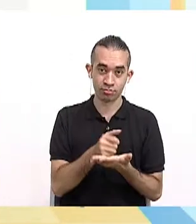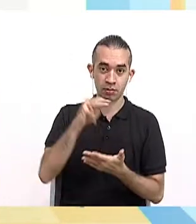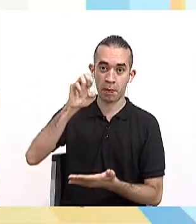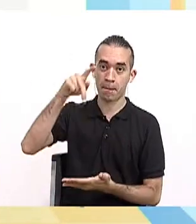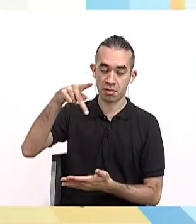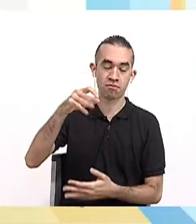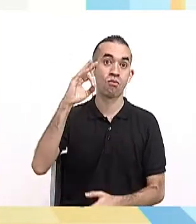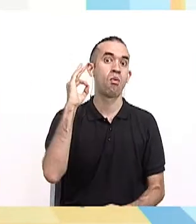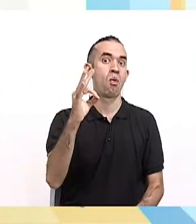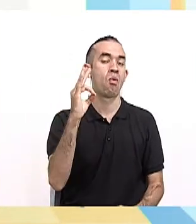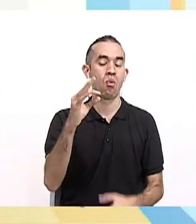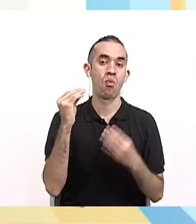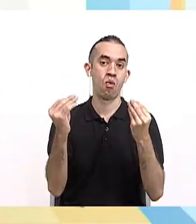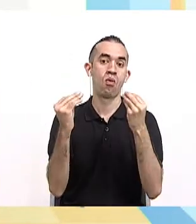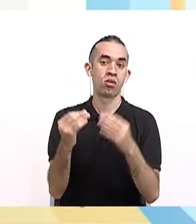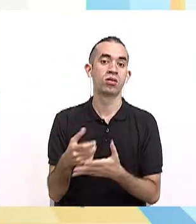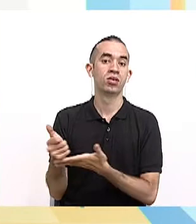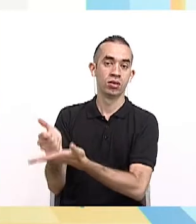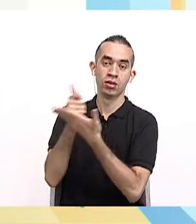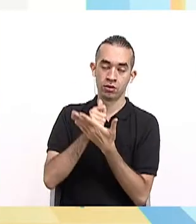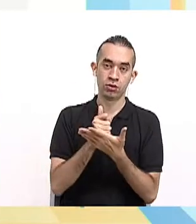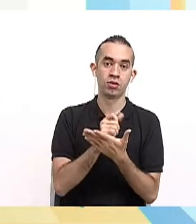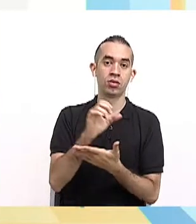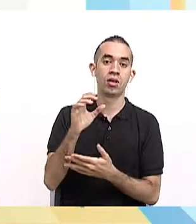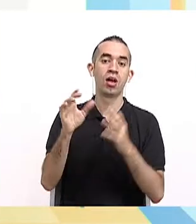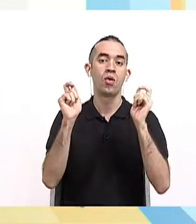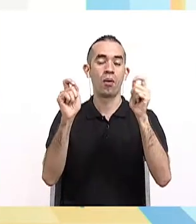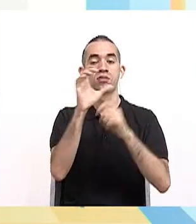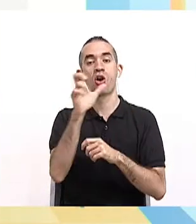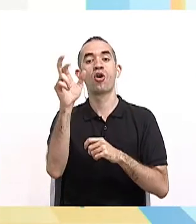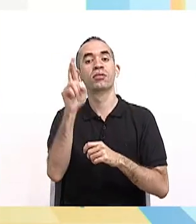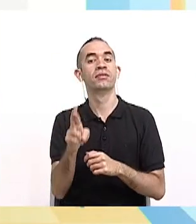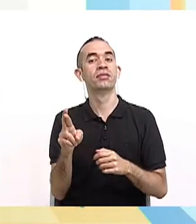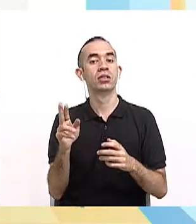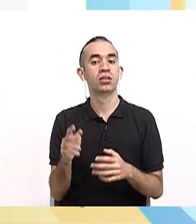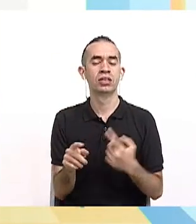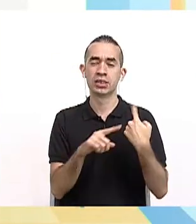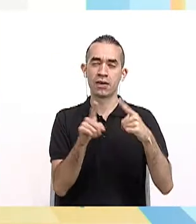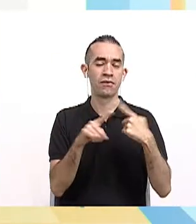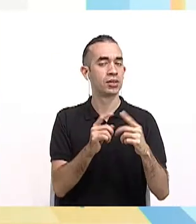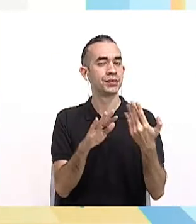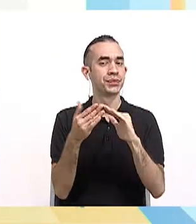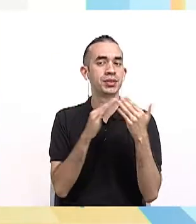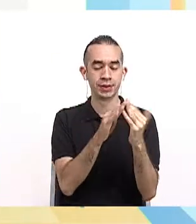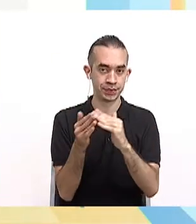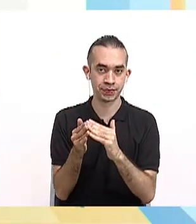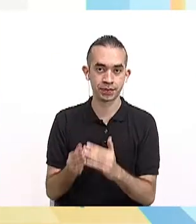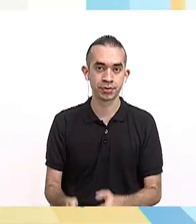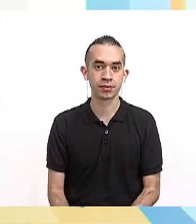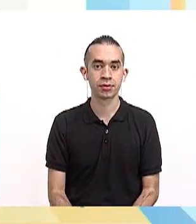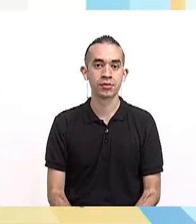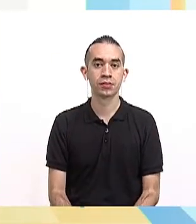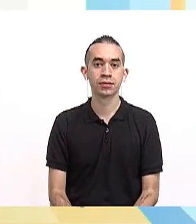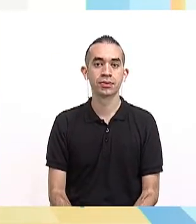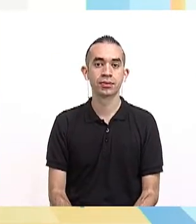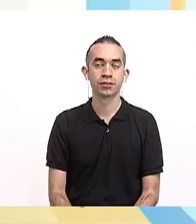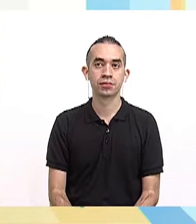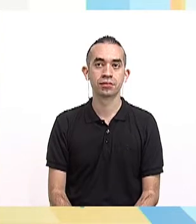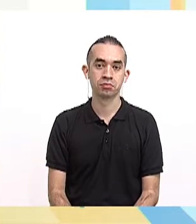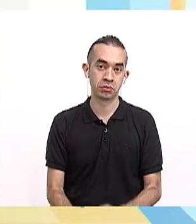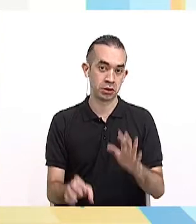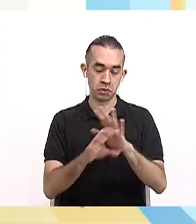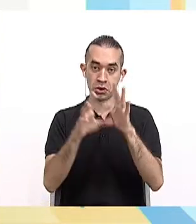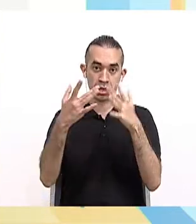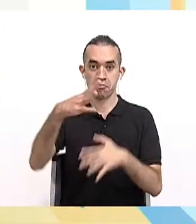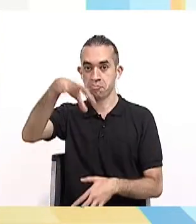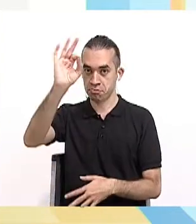a lot. They help in the Costa Rican education and they help in the different communities. So you decided to go online,